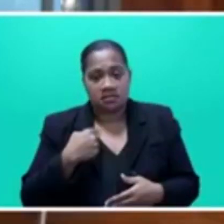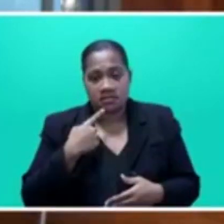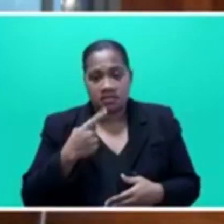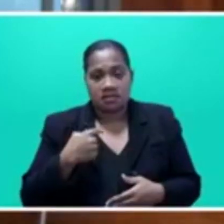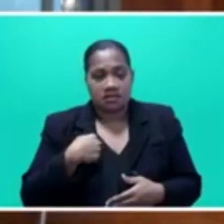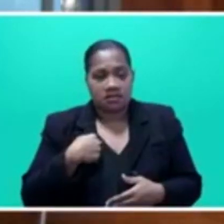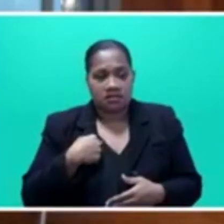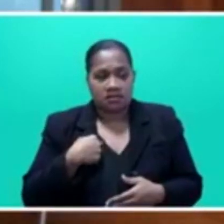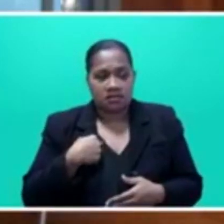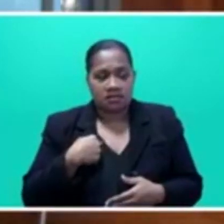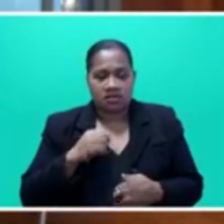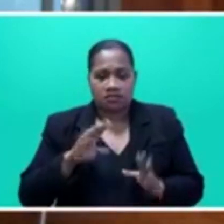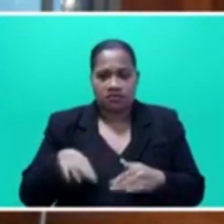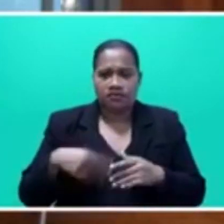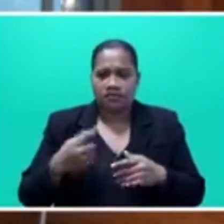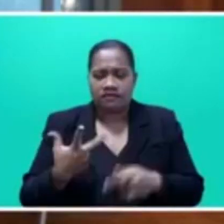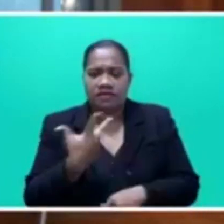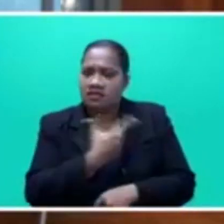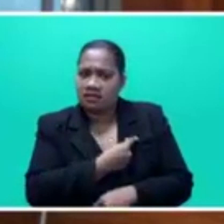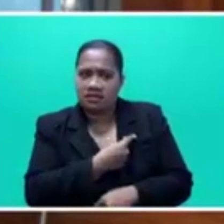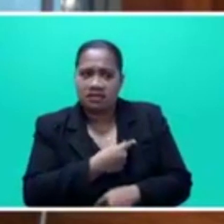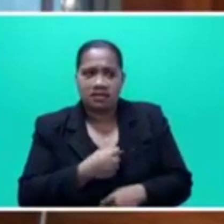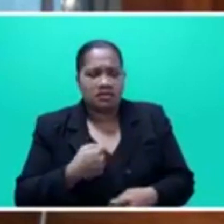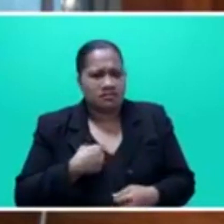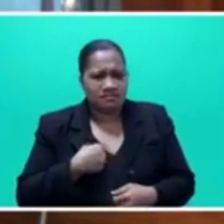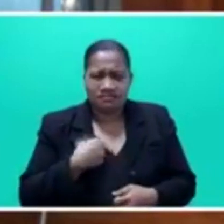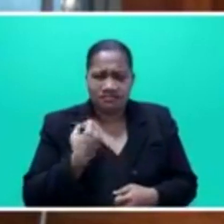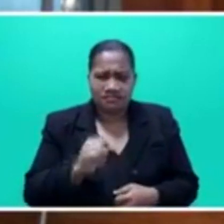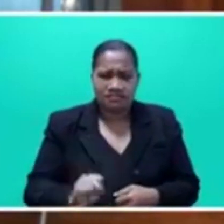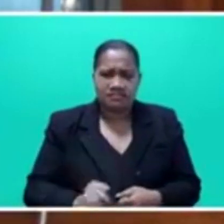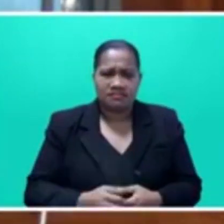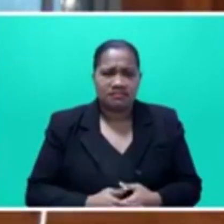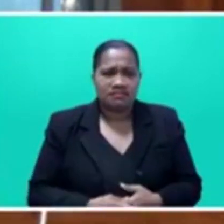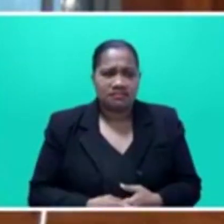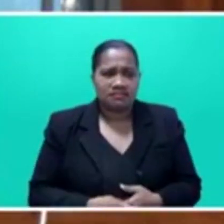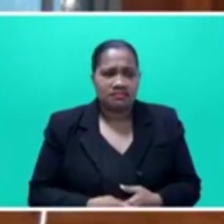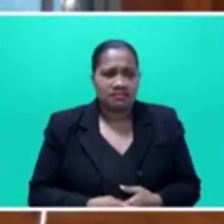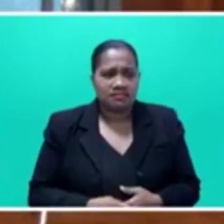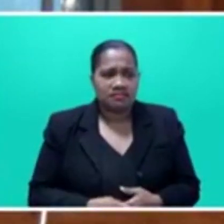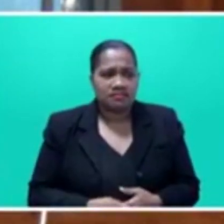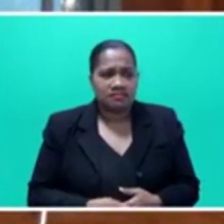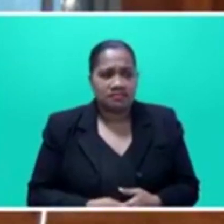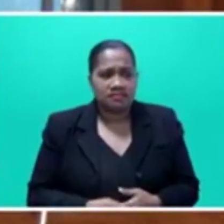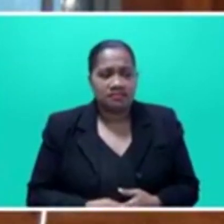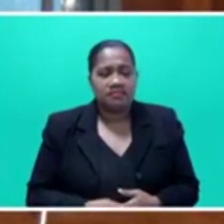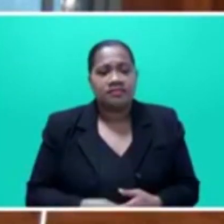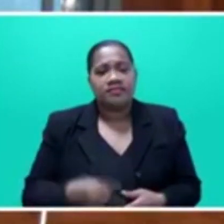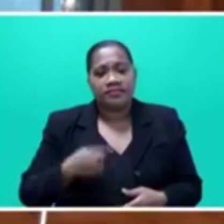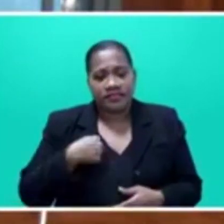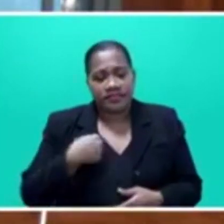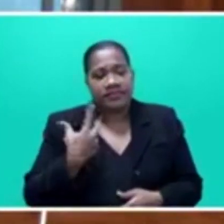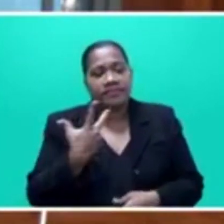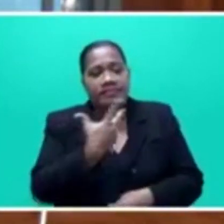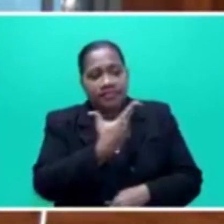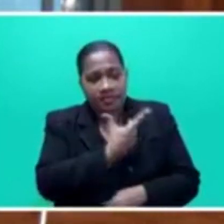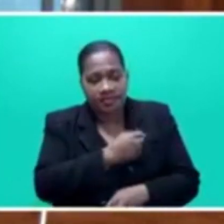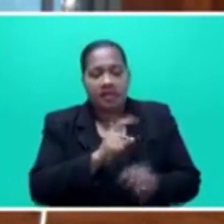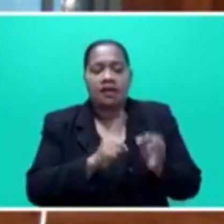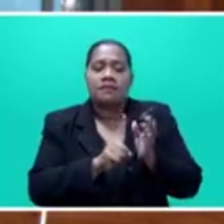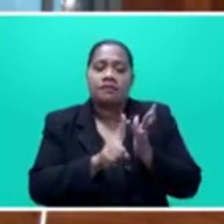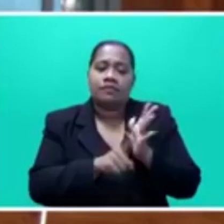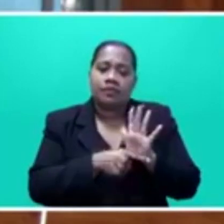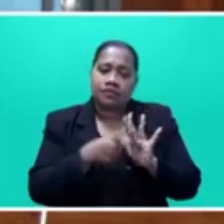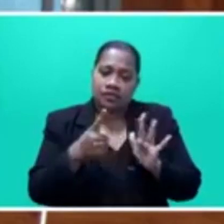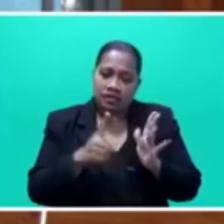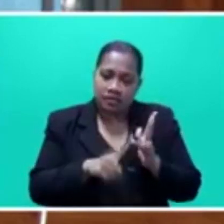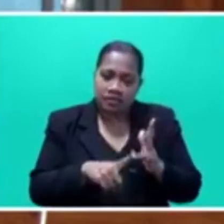vaccination. Honorable Speaker, sir, I do not oppose vaccination. I had been vaccinated for polio. I had been